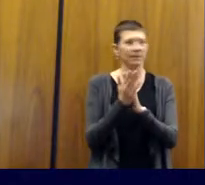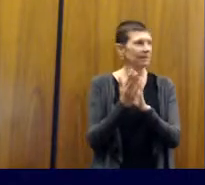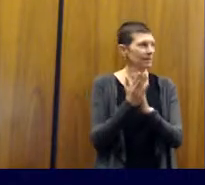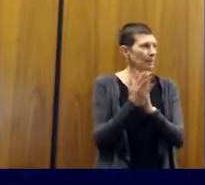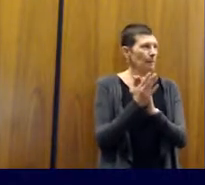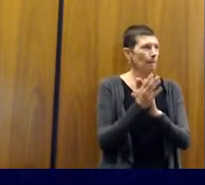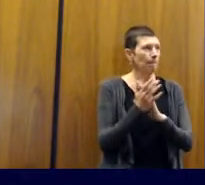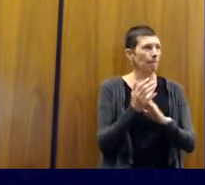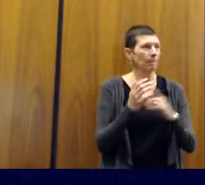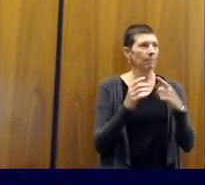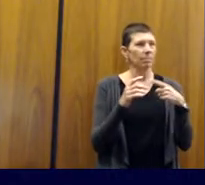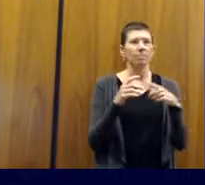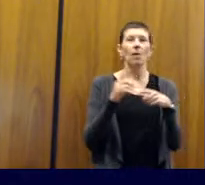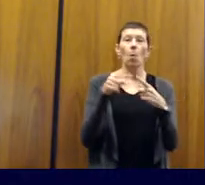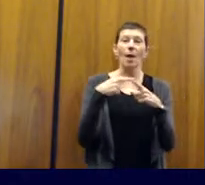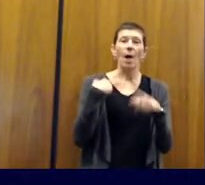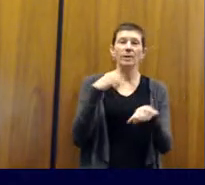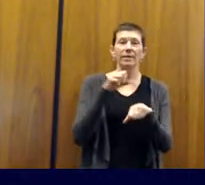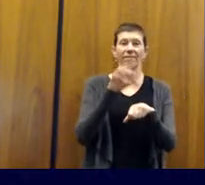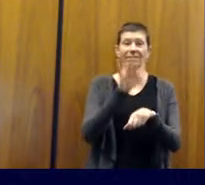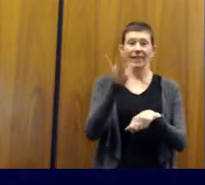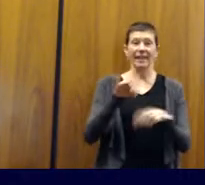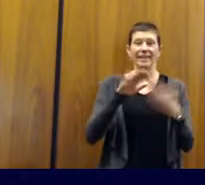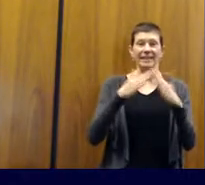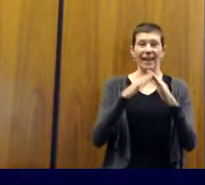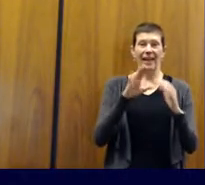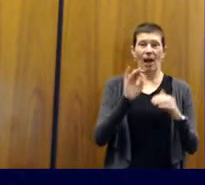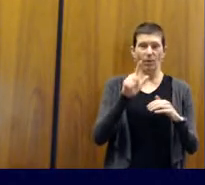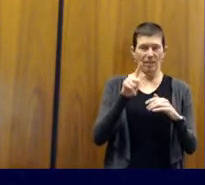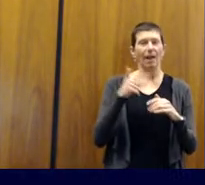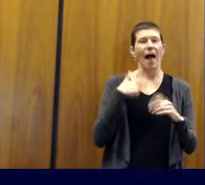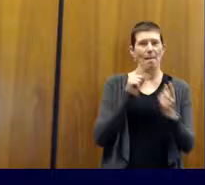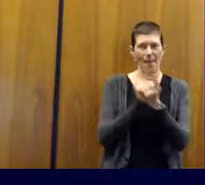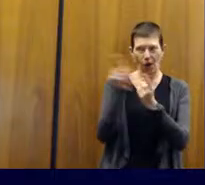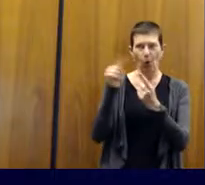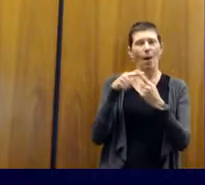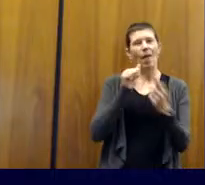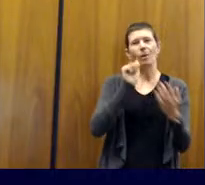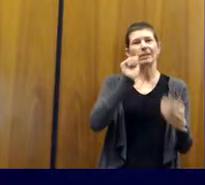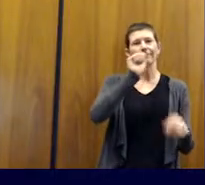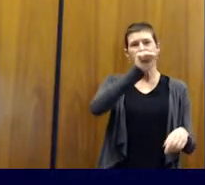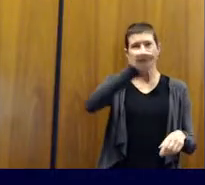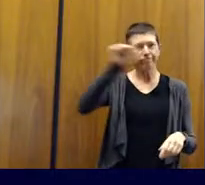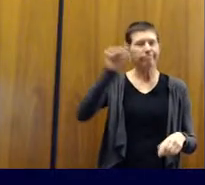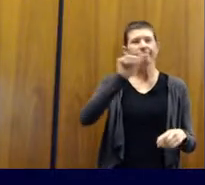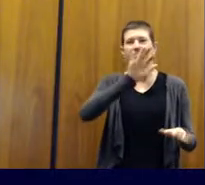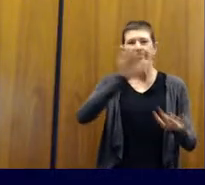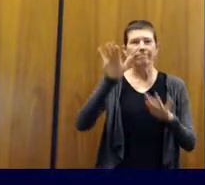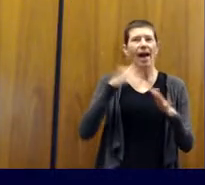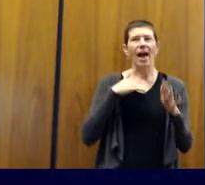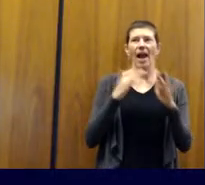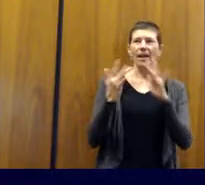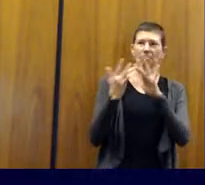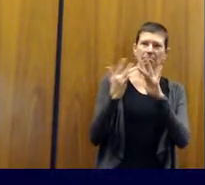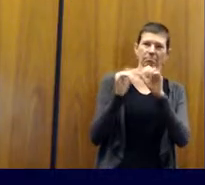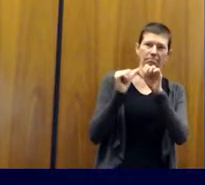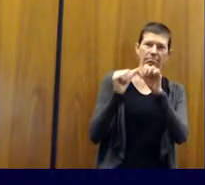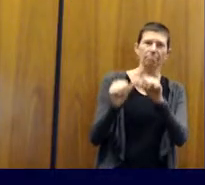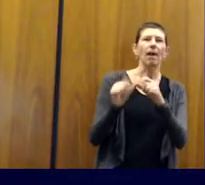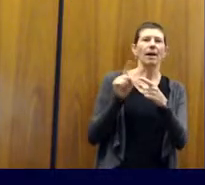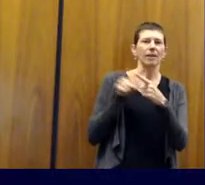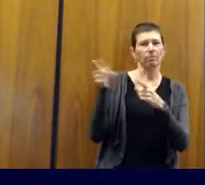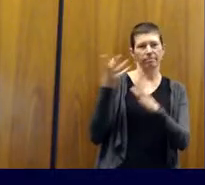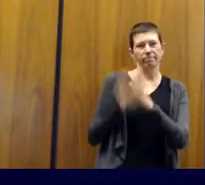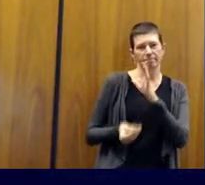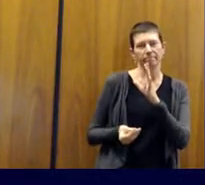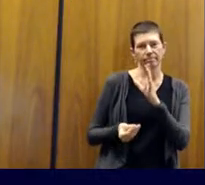Charlotte, when I was on the Flint City Council, I met Charlotte knocking on doors and kept up contact with her until her passing.